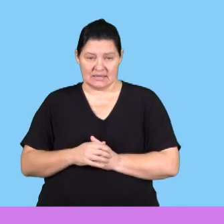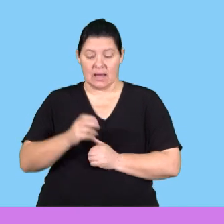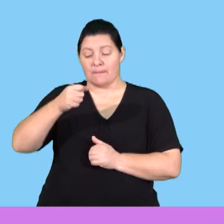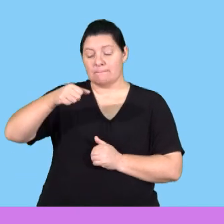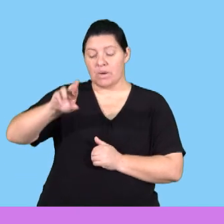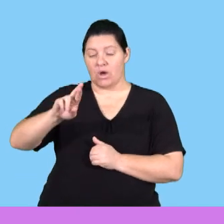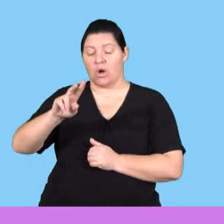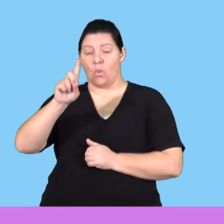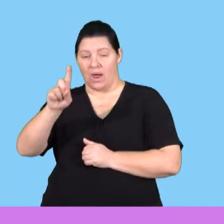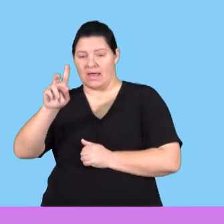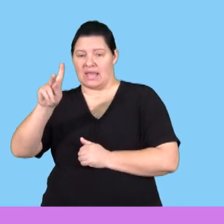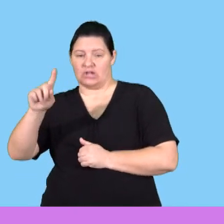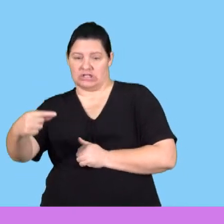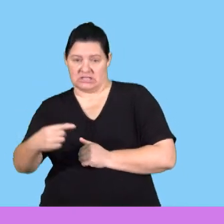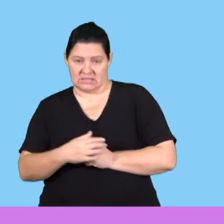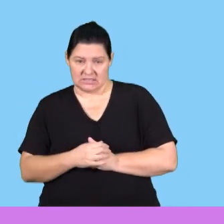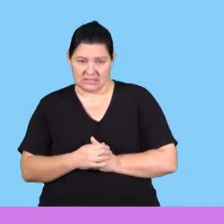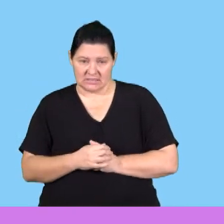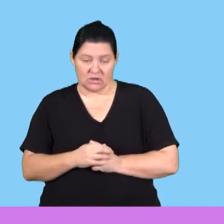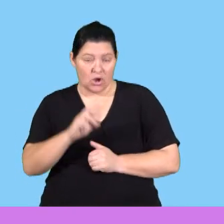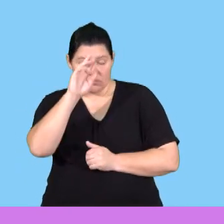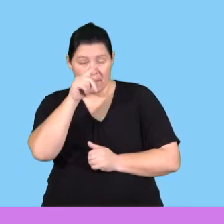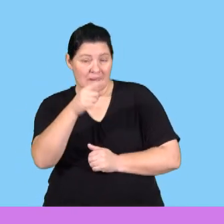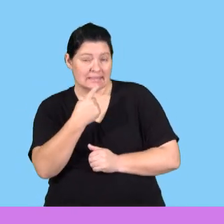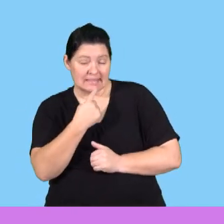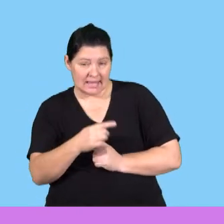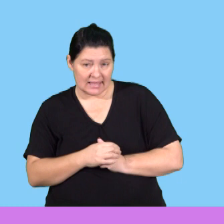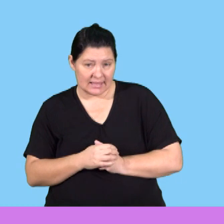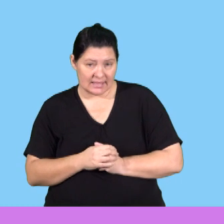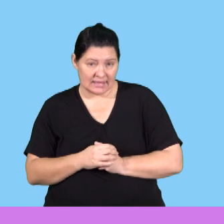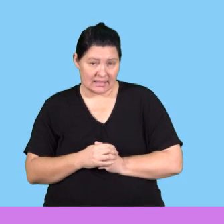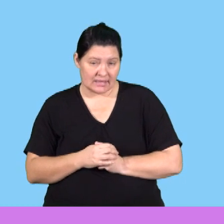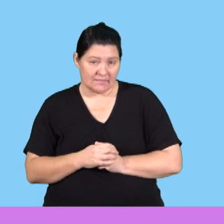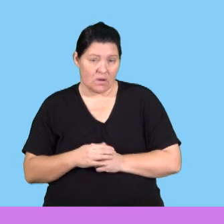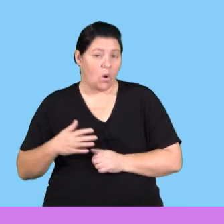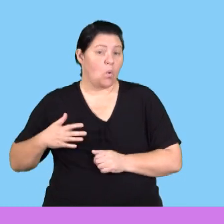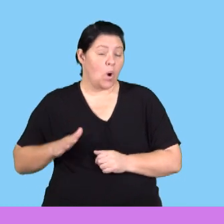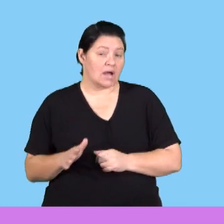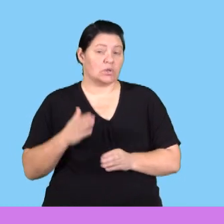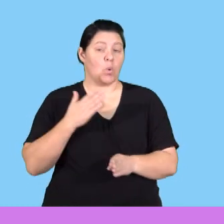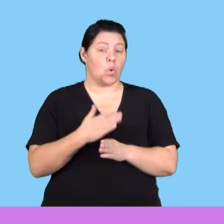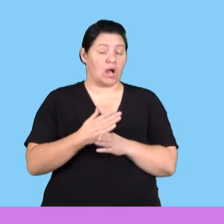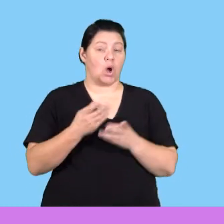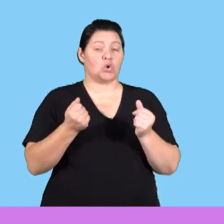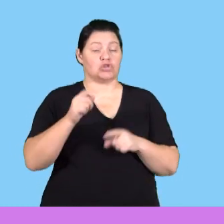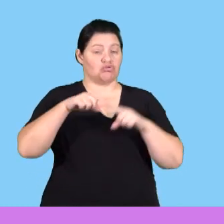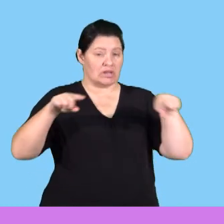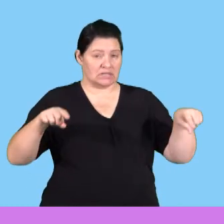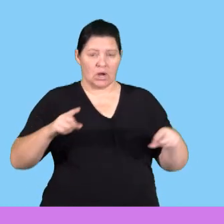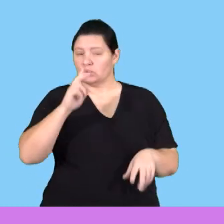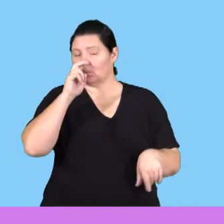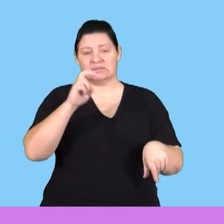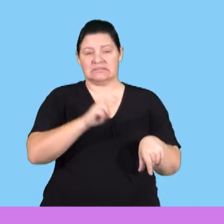17.998 per kilogram. So remember what I said. I said if we want to work with cost